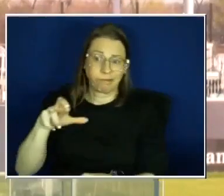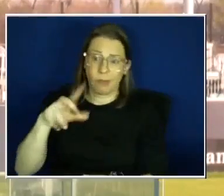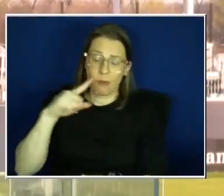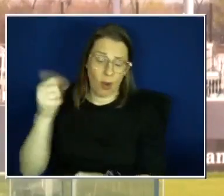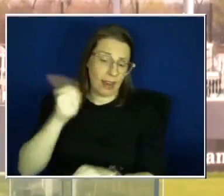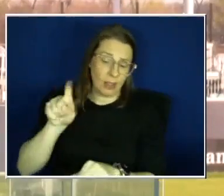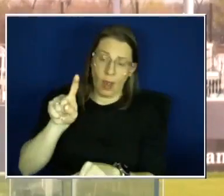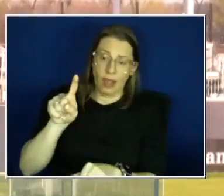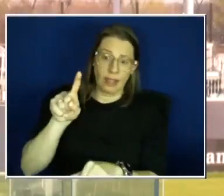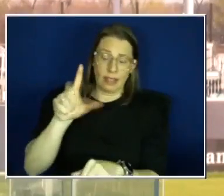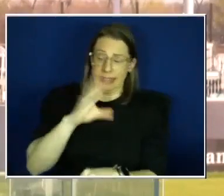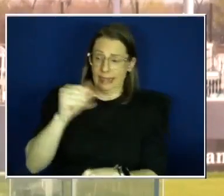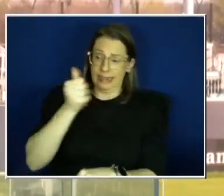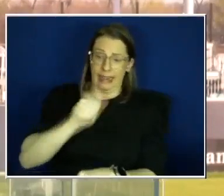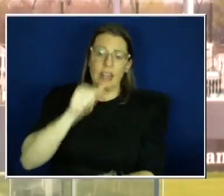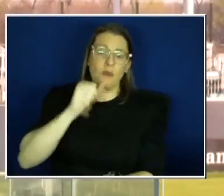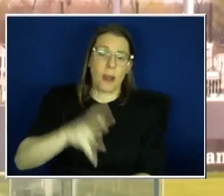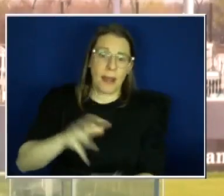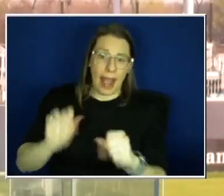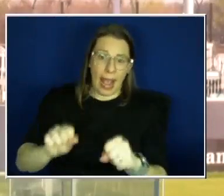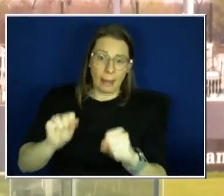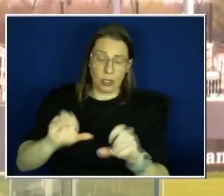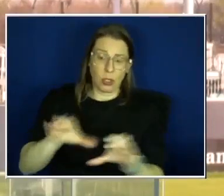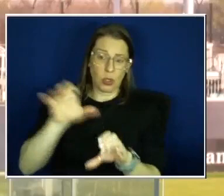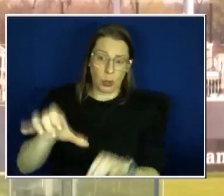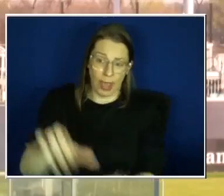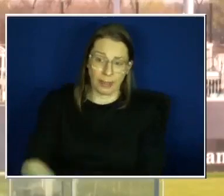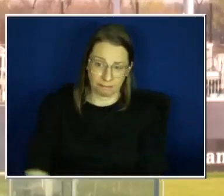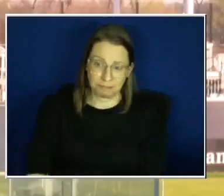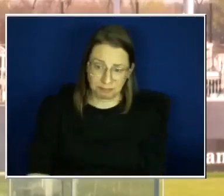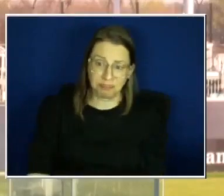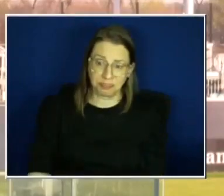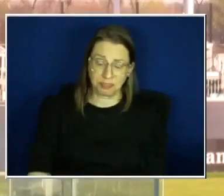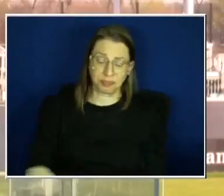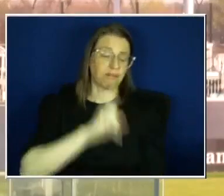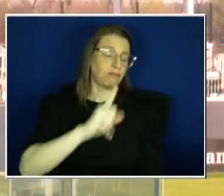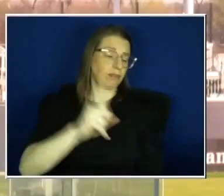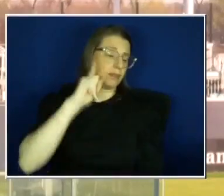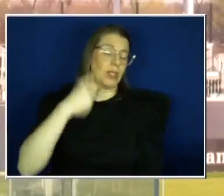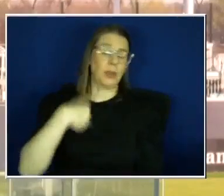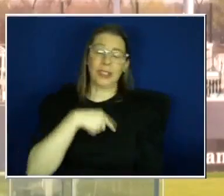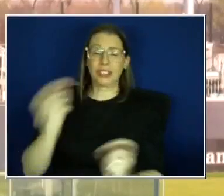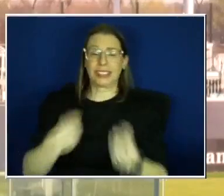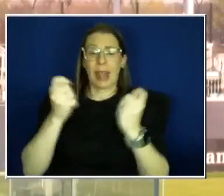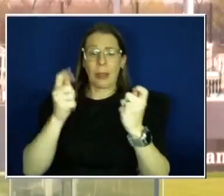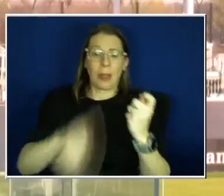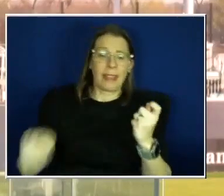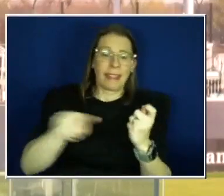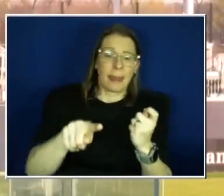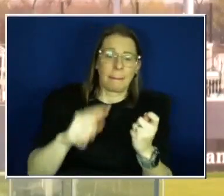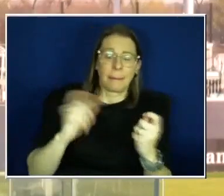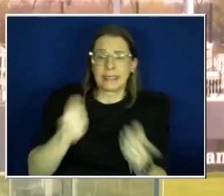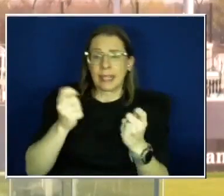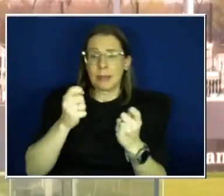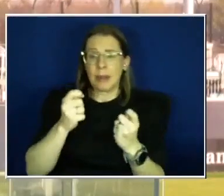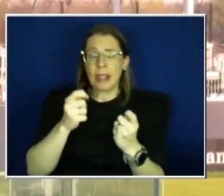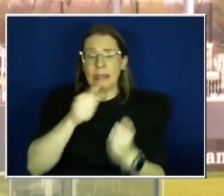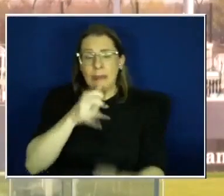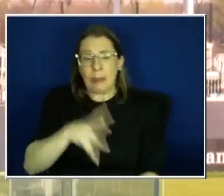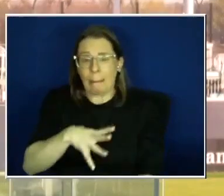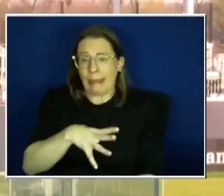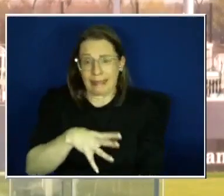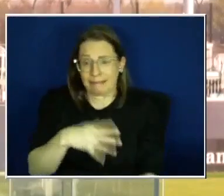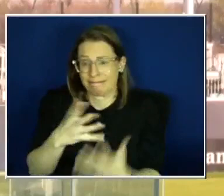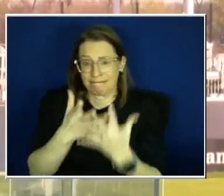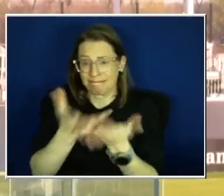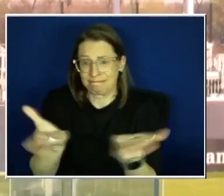and any woman who's able to do that. And so I really think we should celebrate them, and we should celebrate those women. And I just love